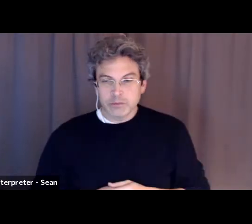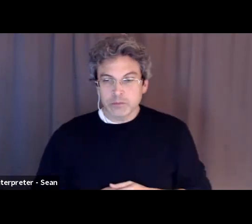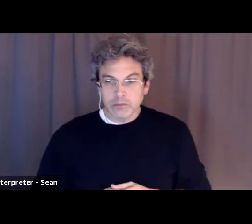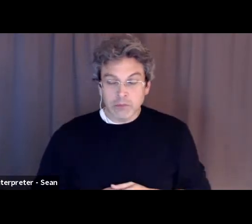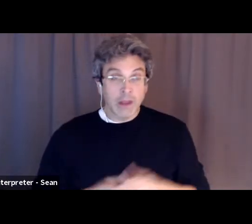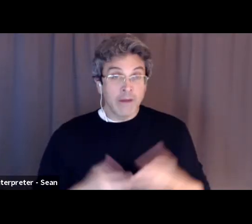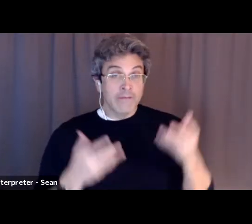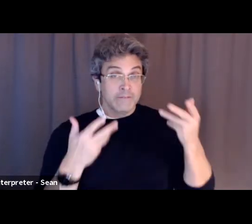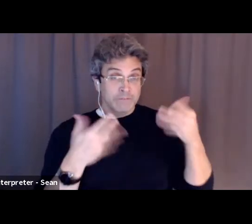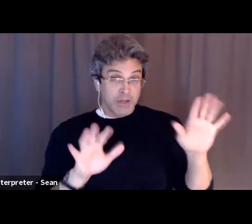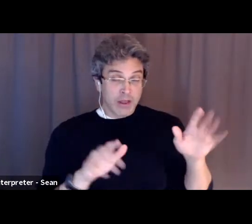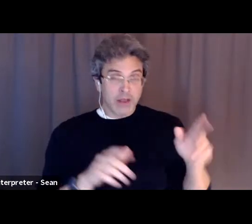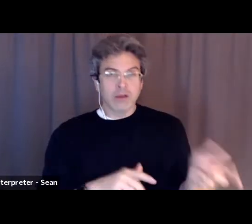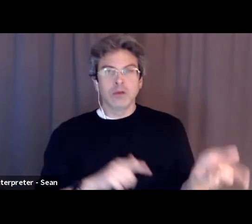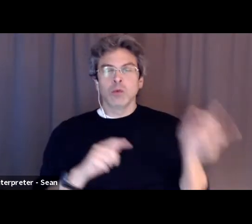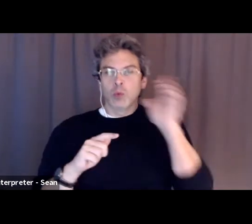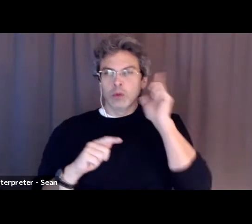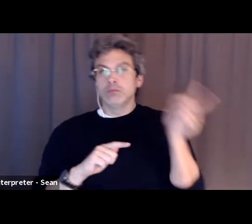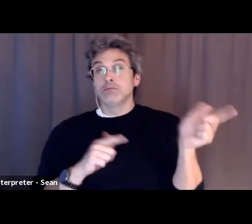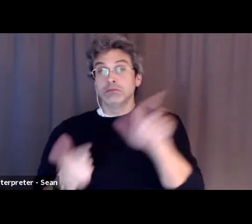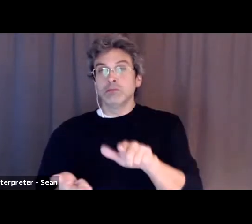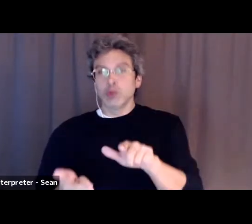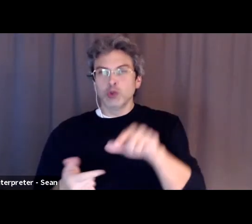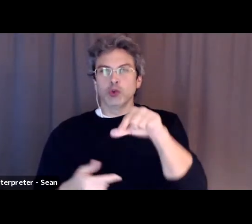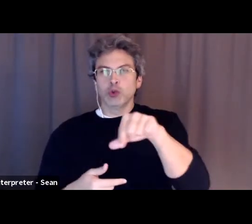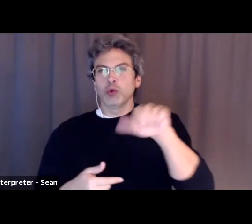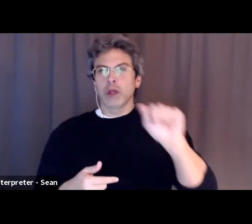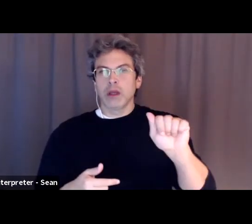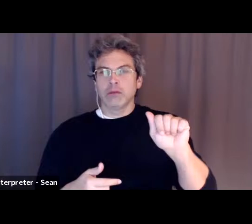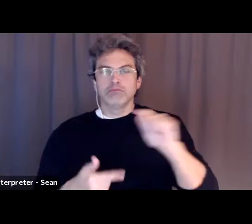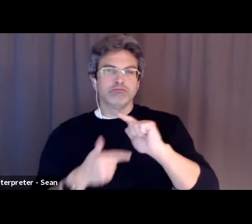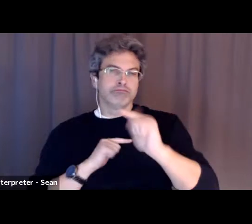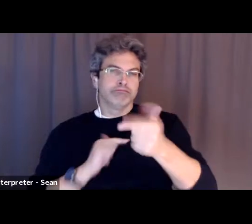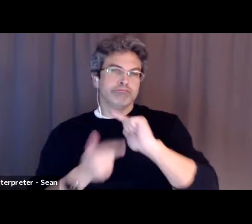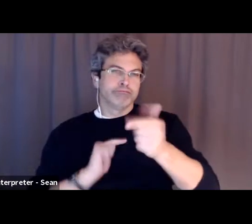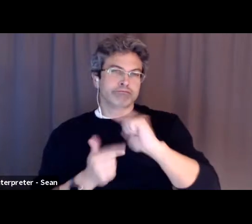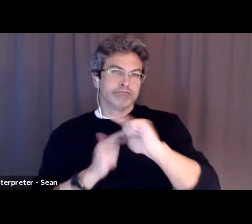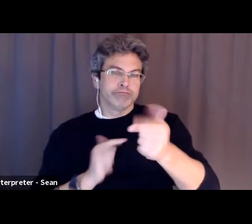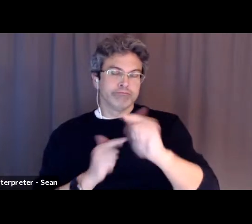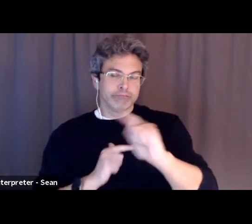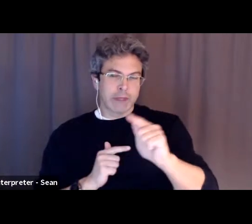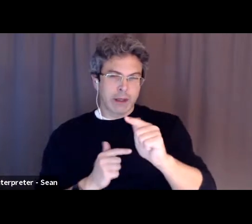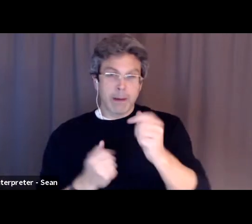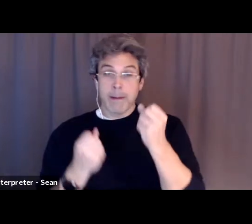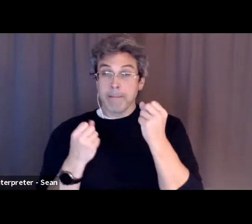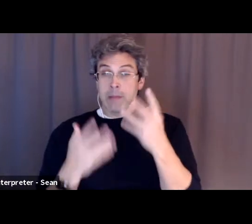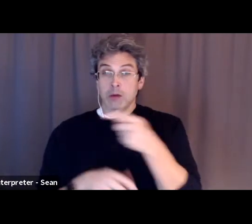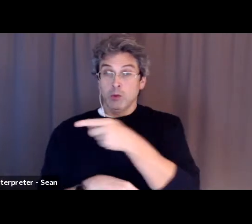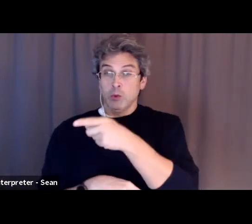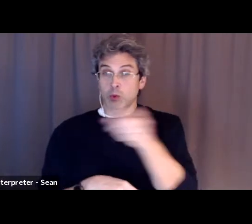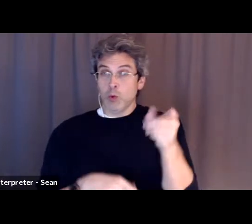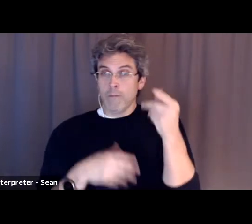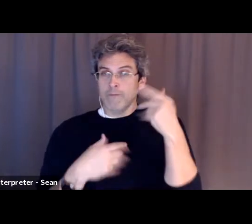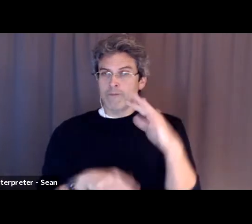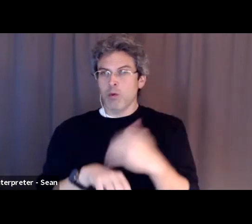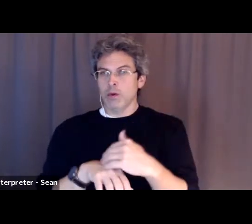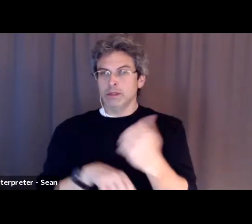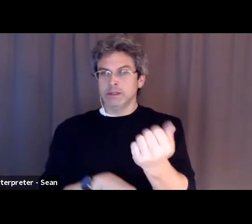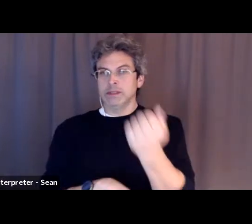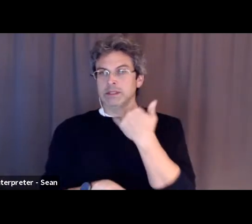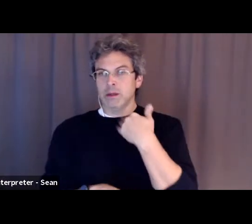be answering questions. Many of you have pre-submitted questions, and thank you so much for doing